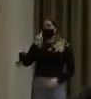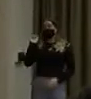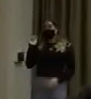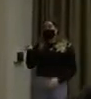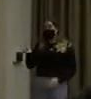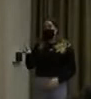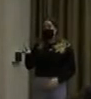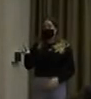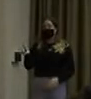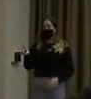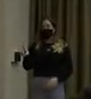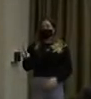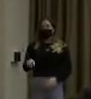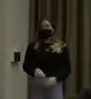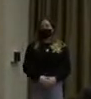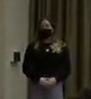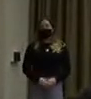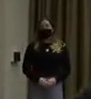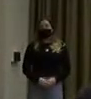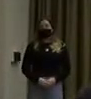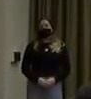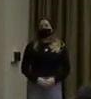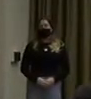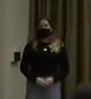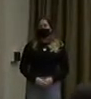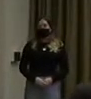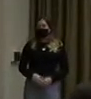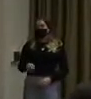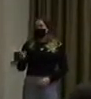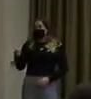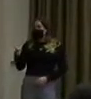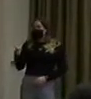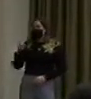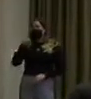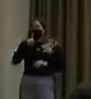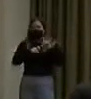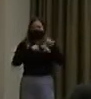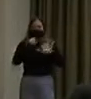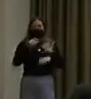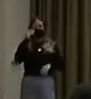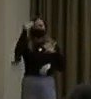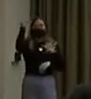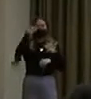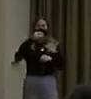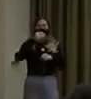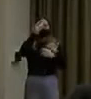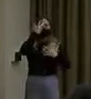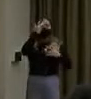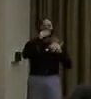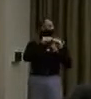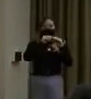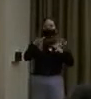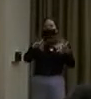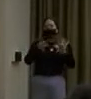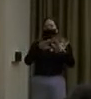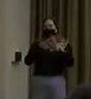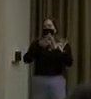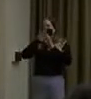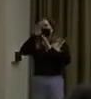is, I think you're asking all the right questions about the next pandemic or the next surge. My question